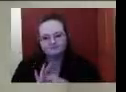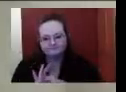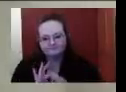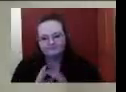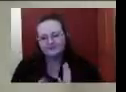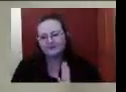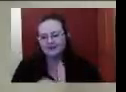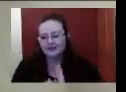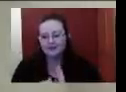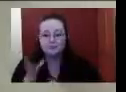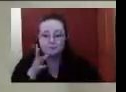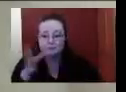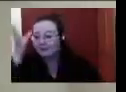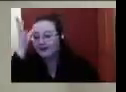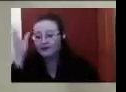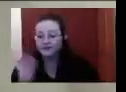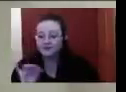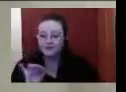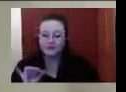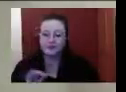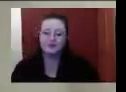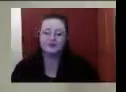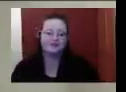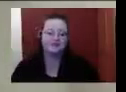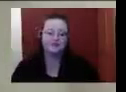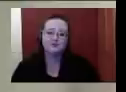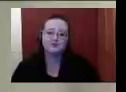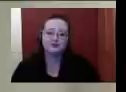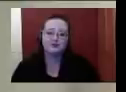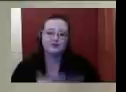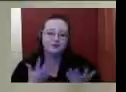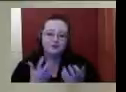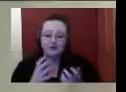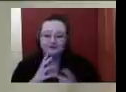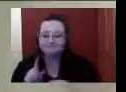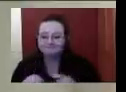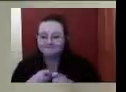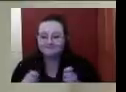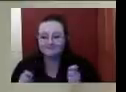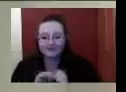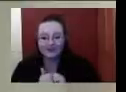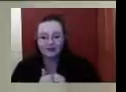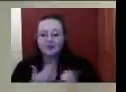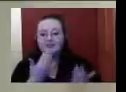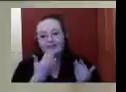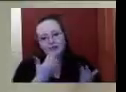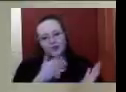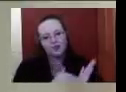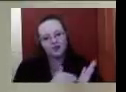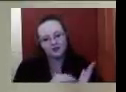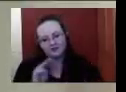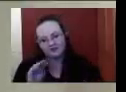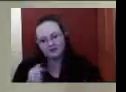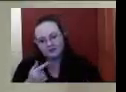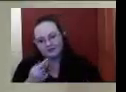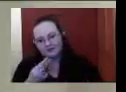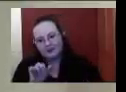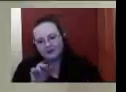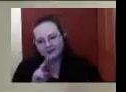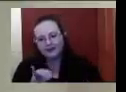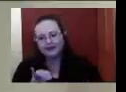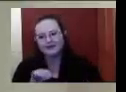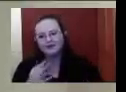our parents. So I would like to close again by thanking Dr. Meghani for being with us tonight,